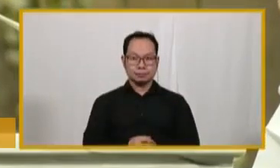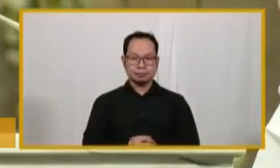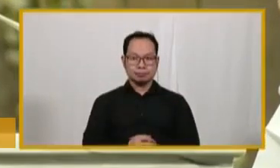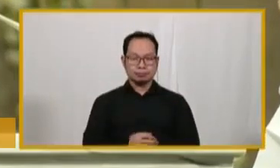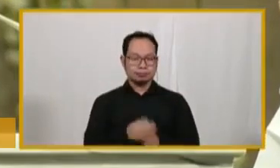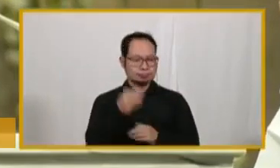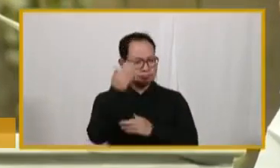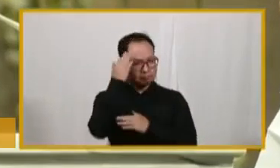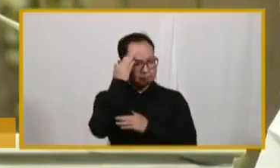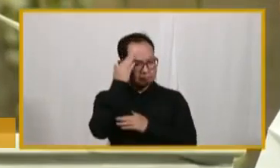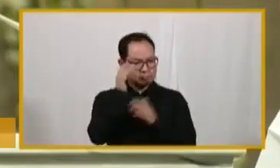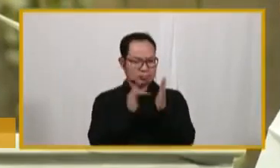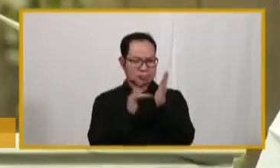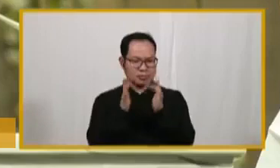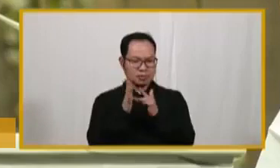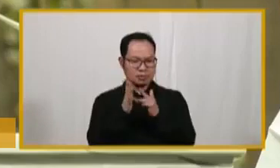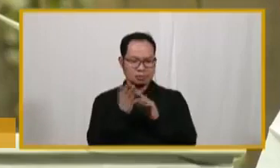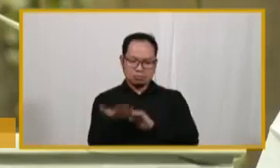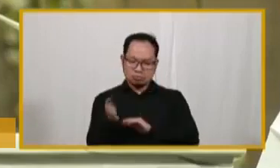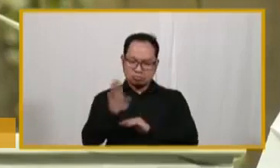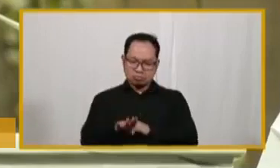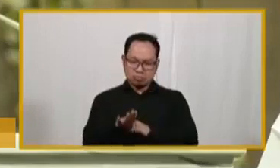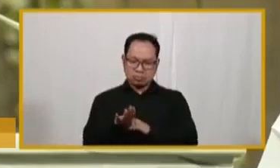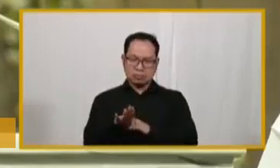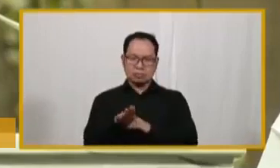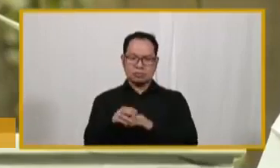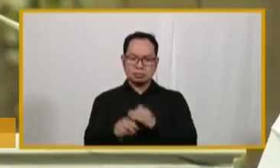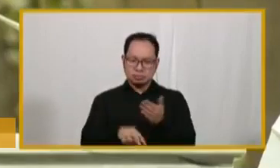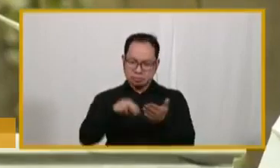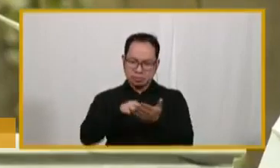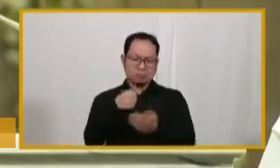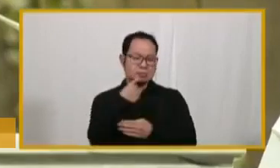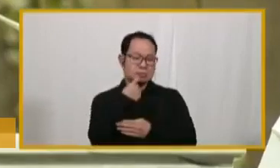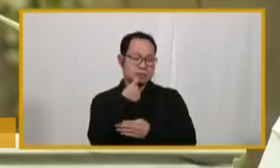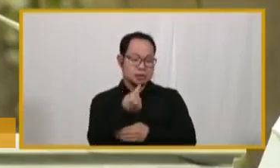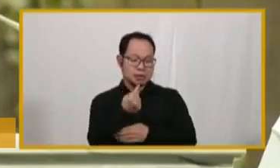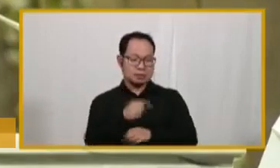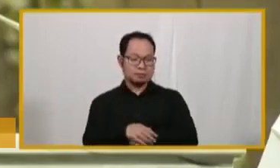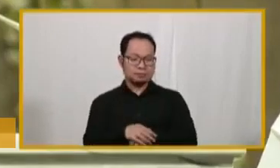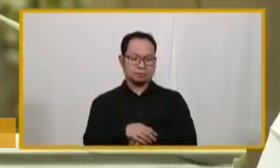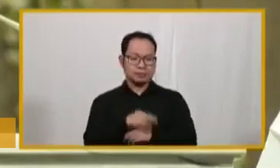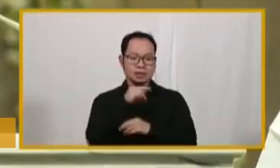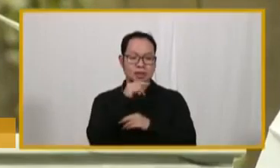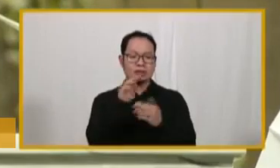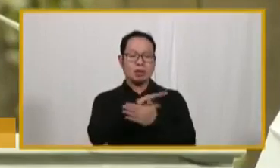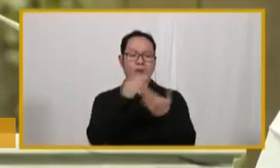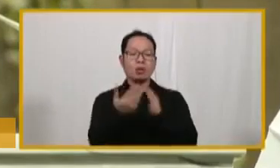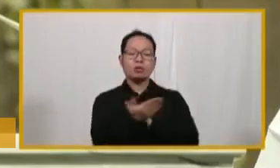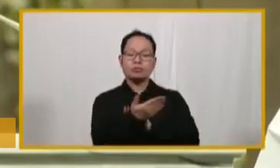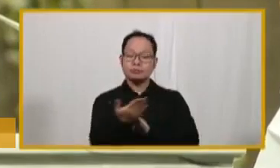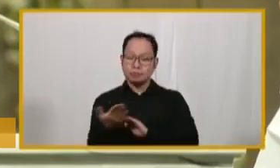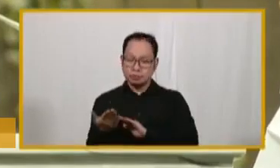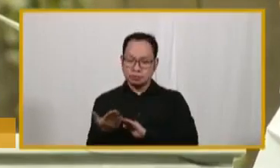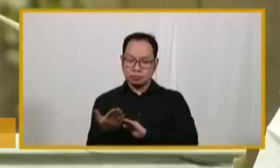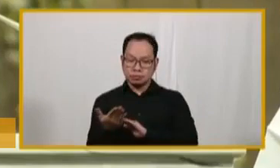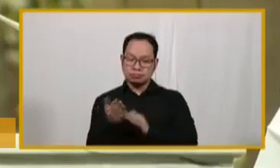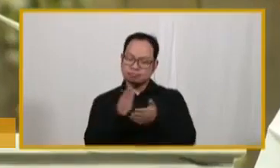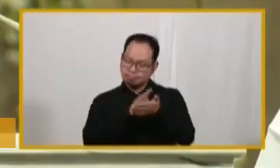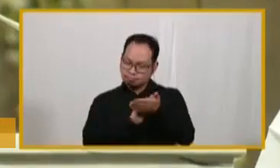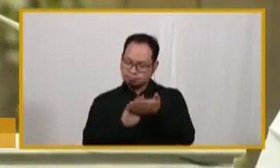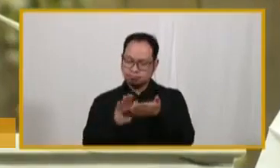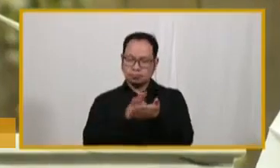who would betray him. For this reason, he said, "Not all of you are